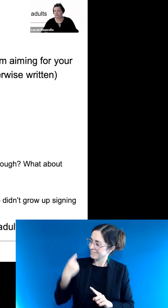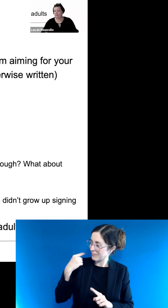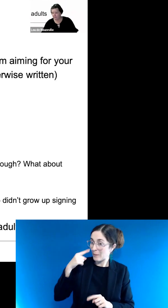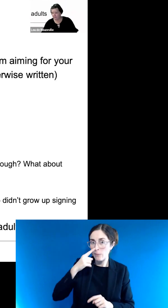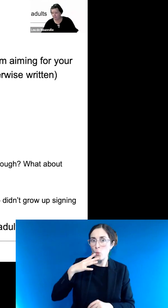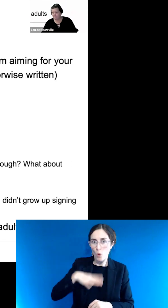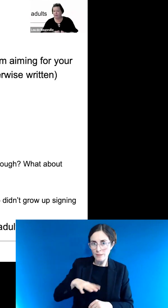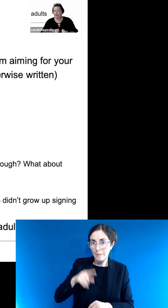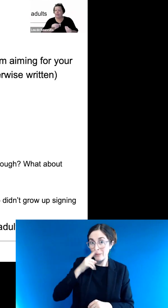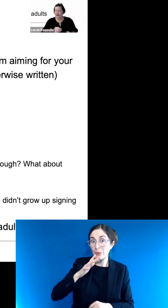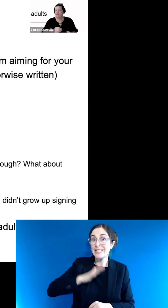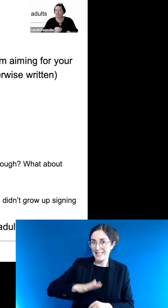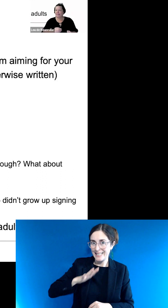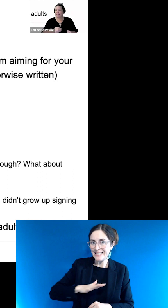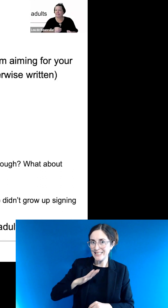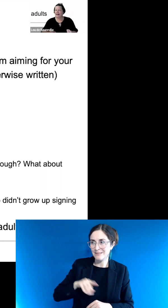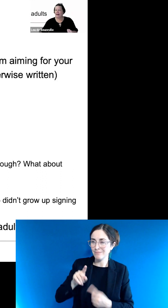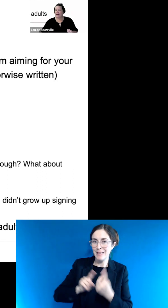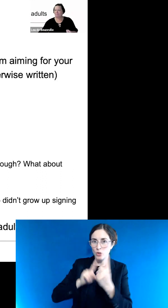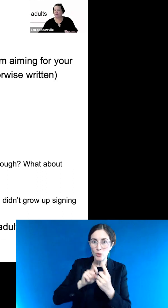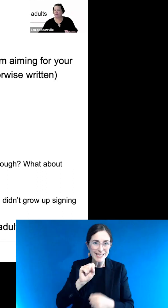want and need. Now that